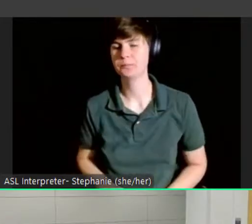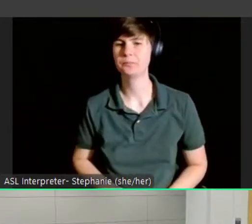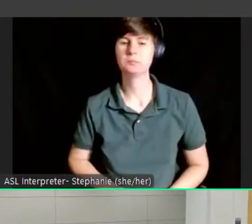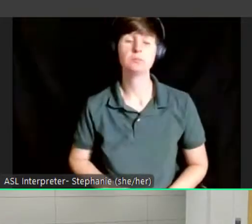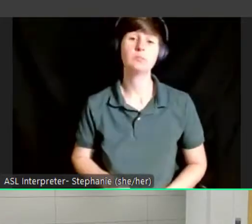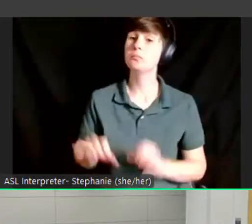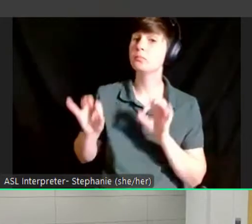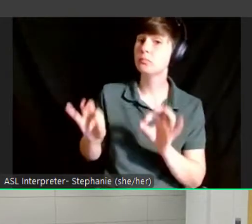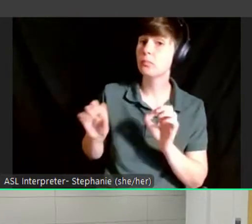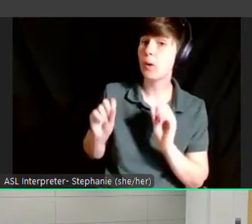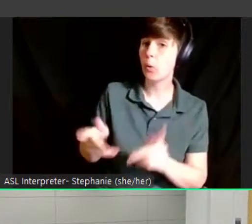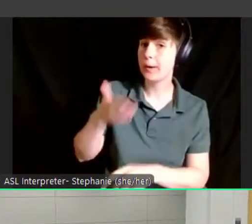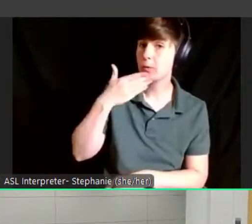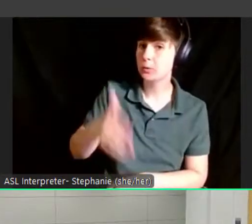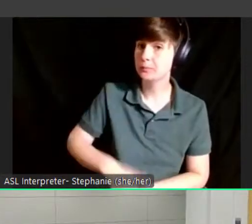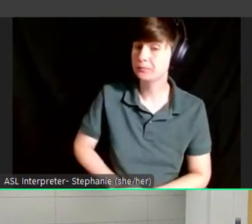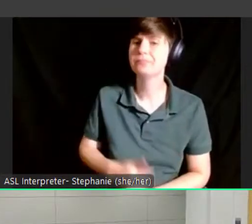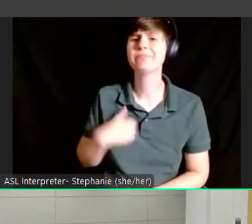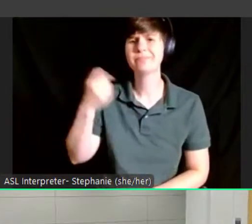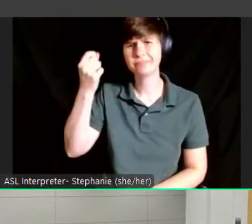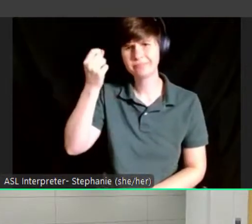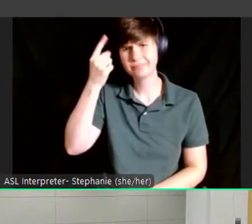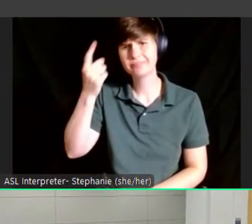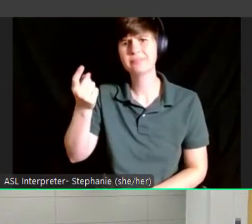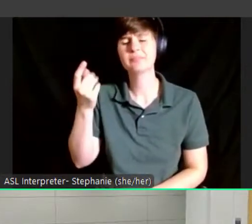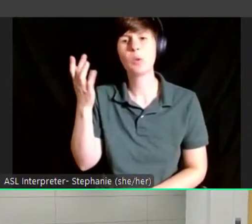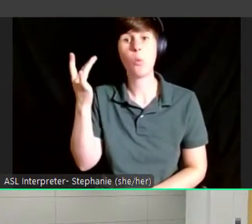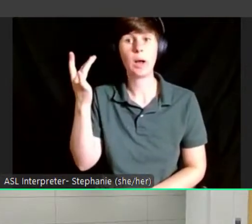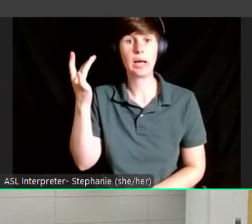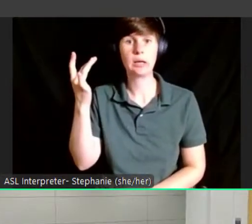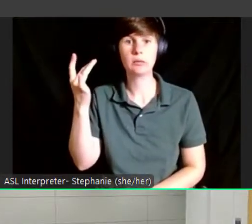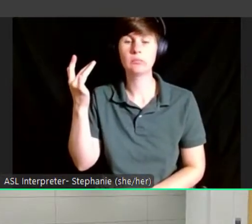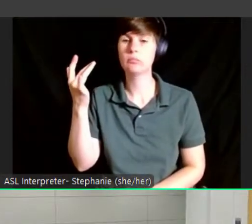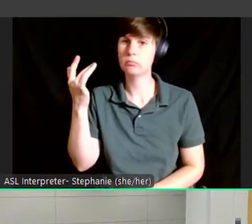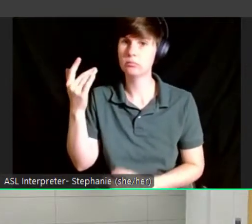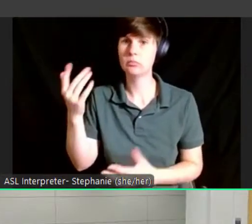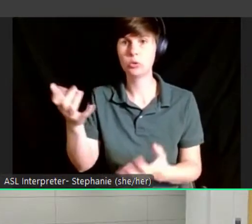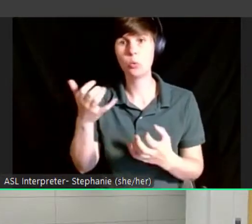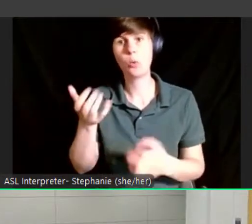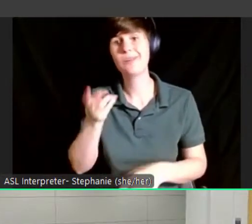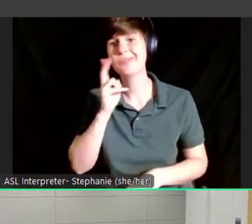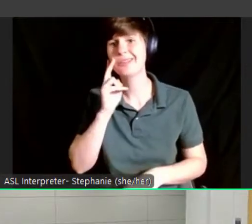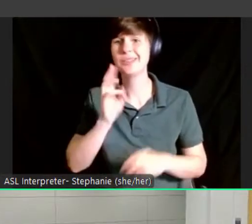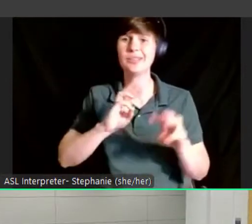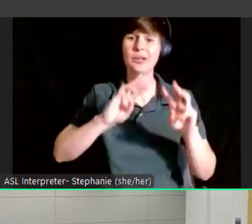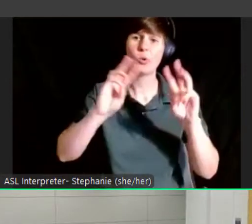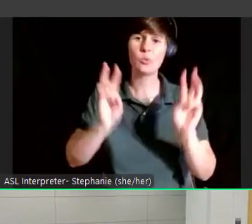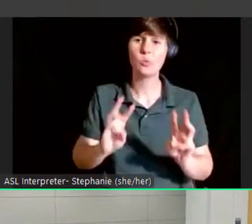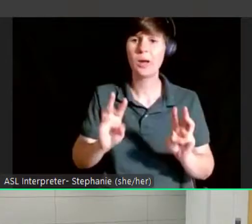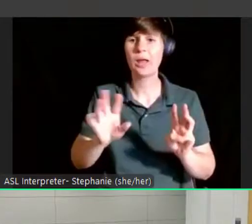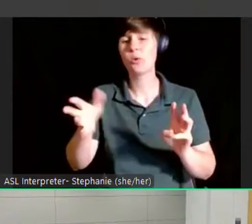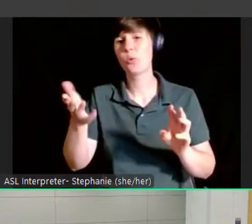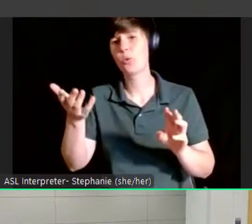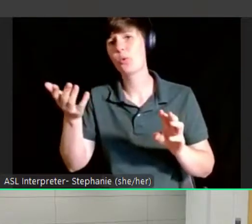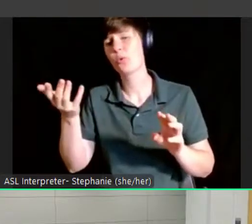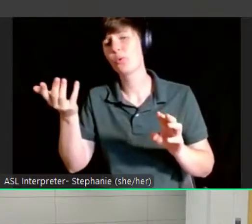I understand why you want the weather and the feedback for that time before you do the full rollout.